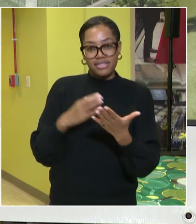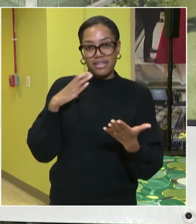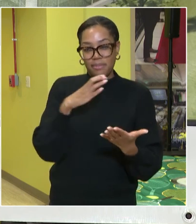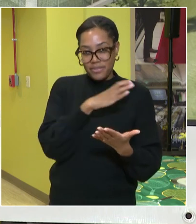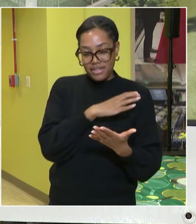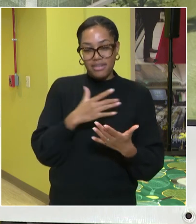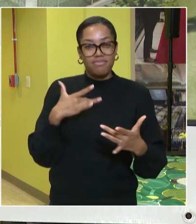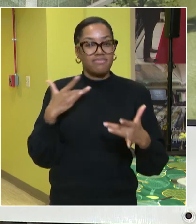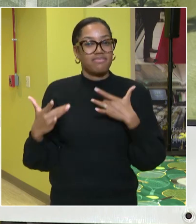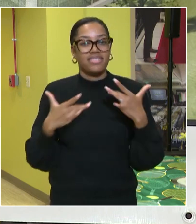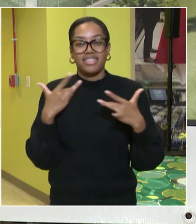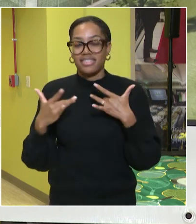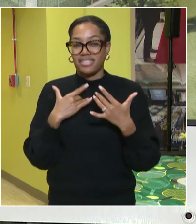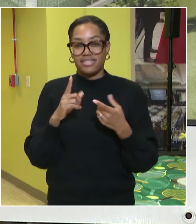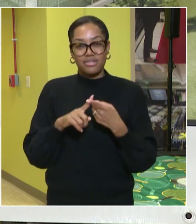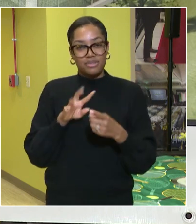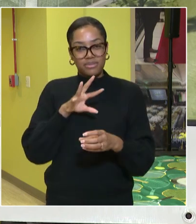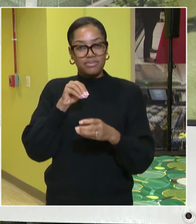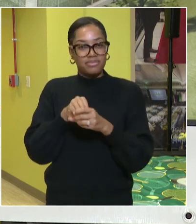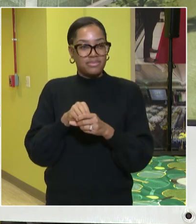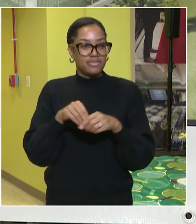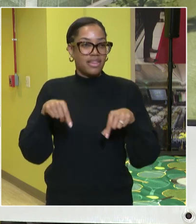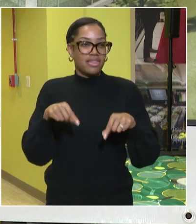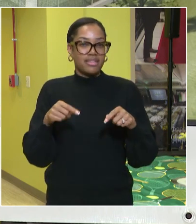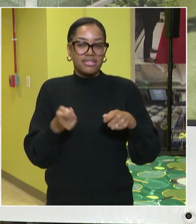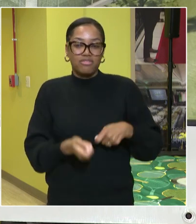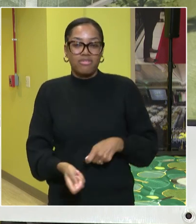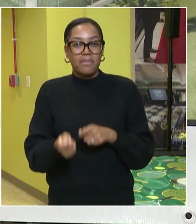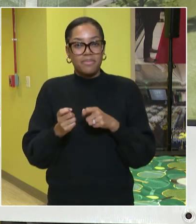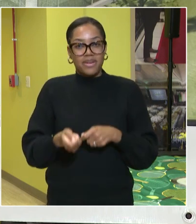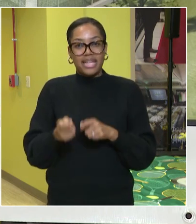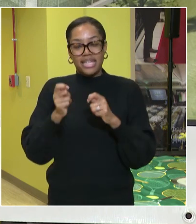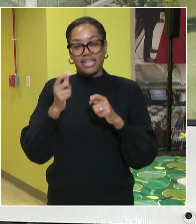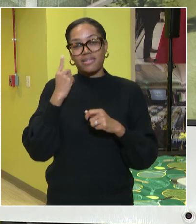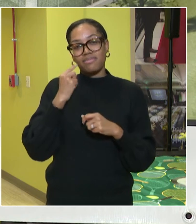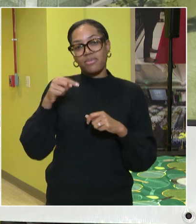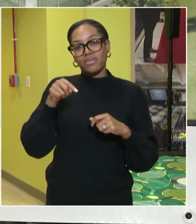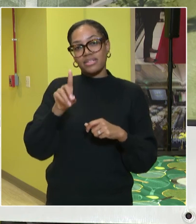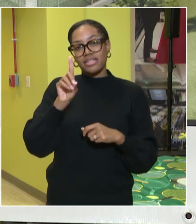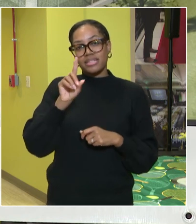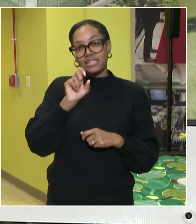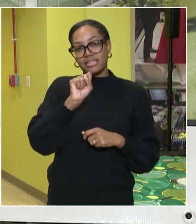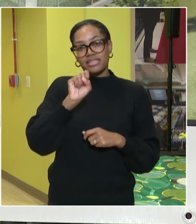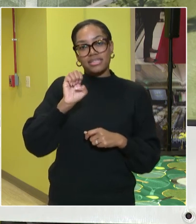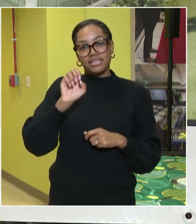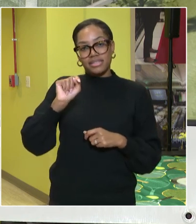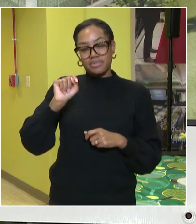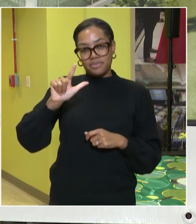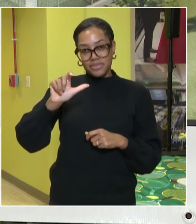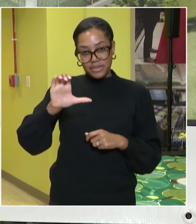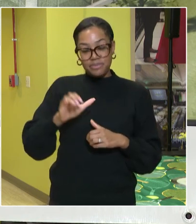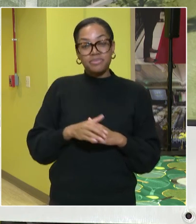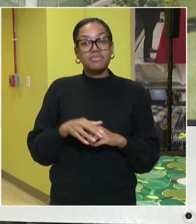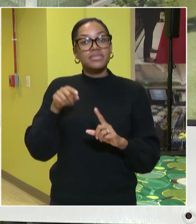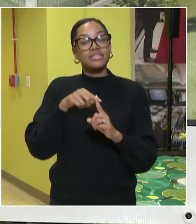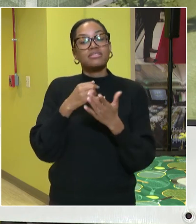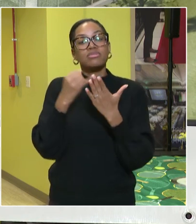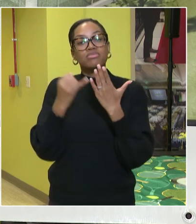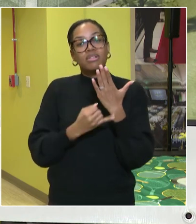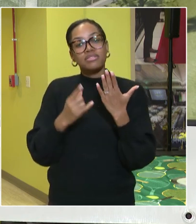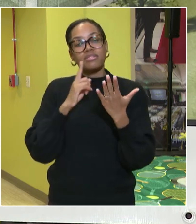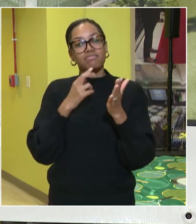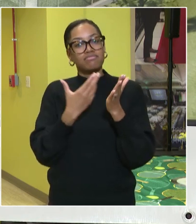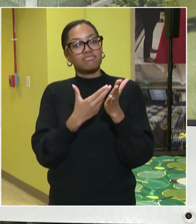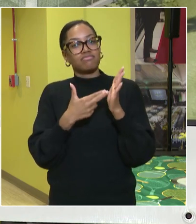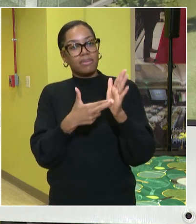milestone, the expansion of the Southeast Tennis and Learning Center. This project represents a significant step forward in our efforts to grow tennis